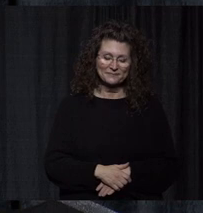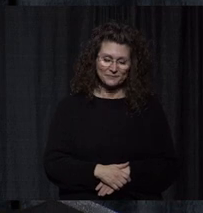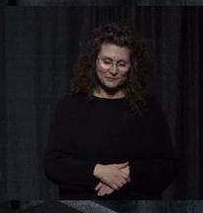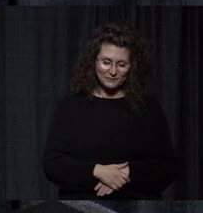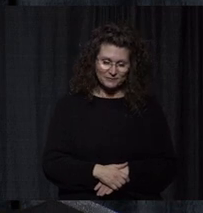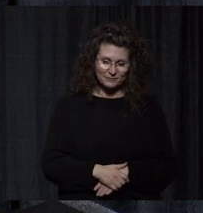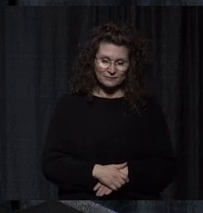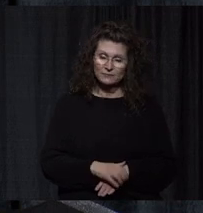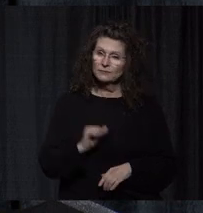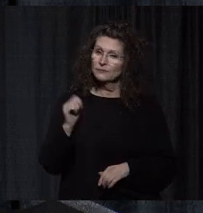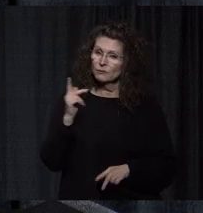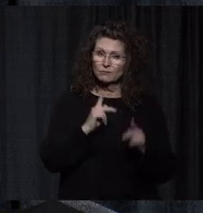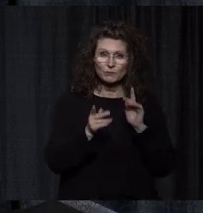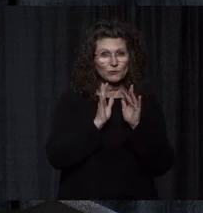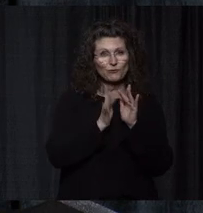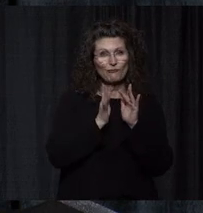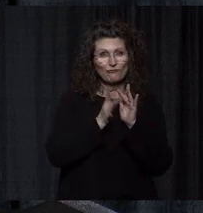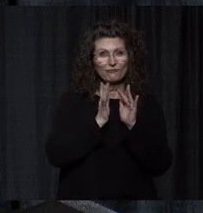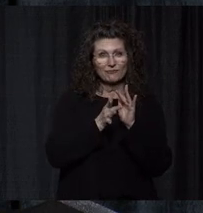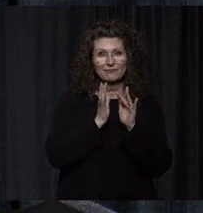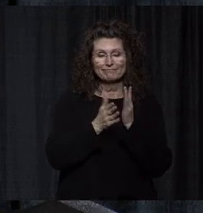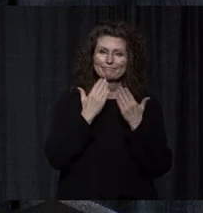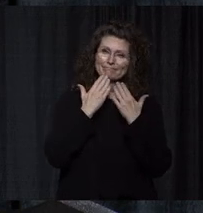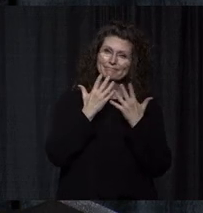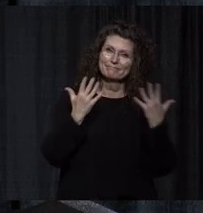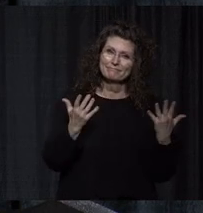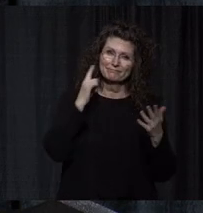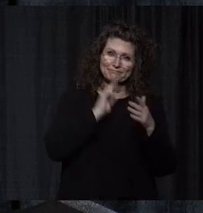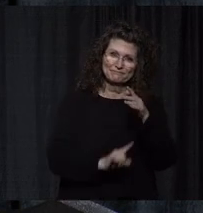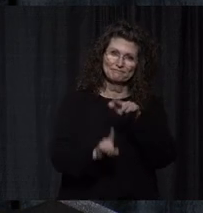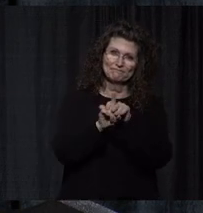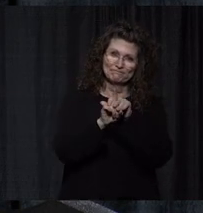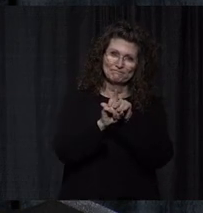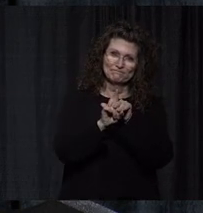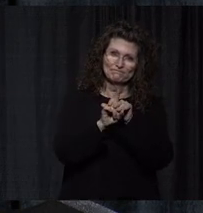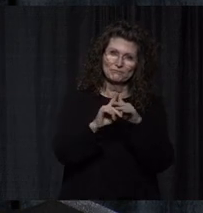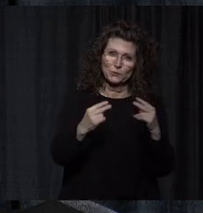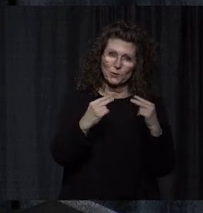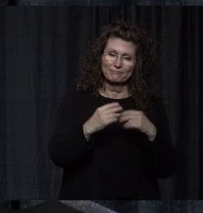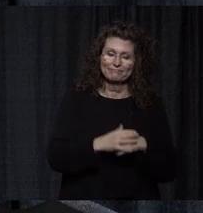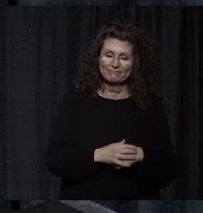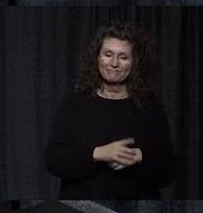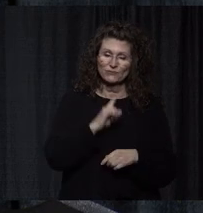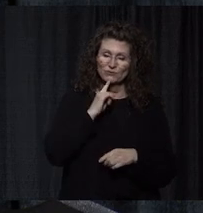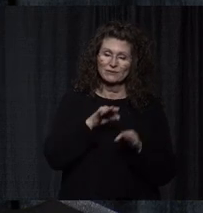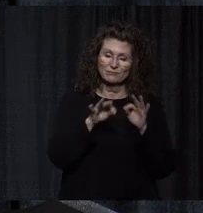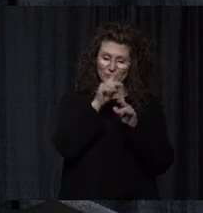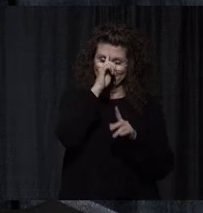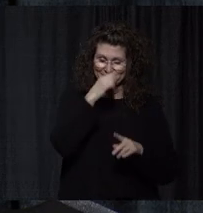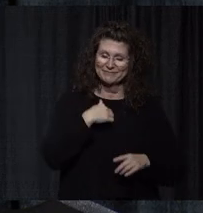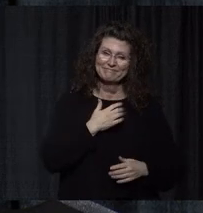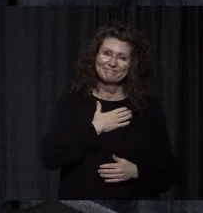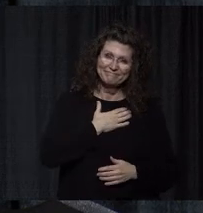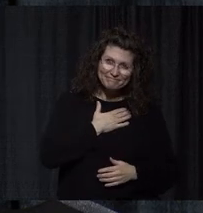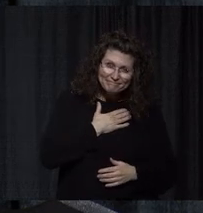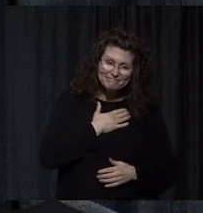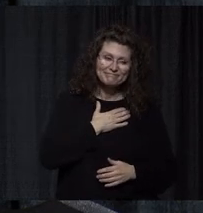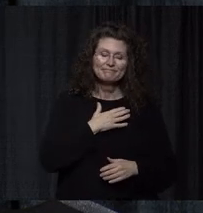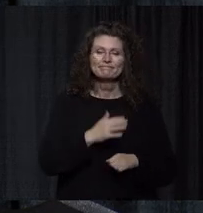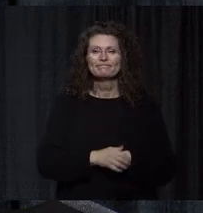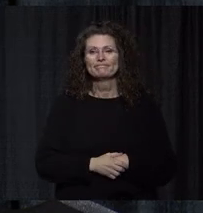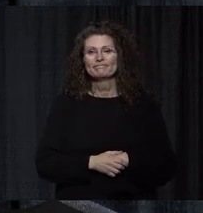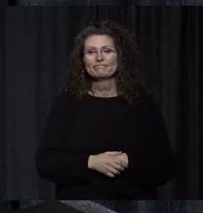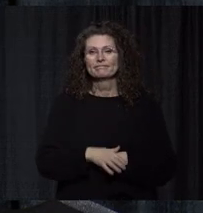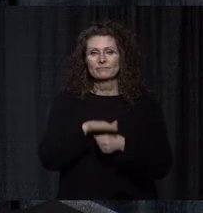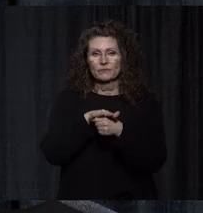And to all the folks online, thank you also for showing up. It means a great deal. Tension,